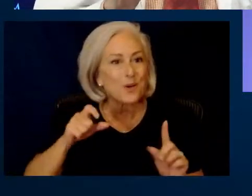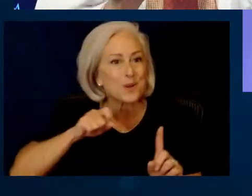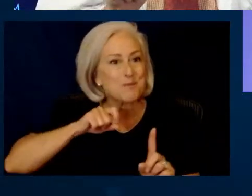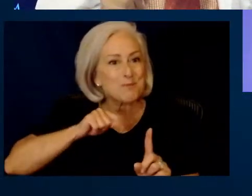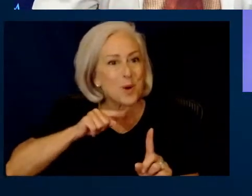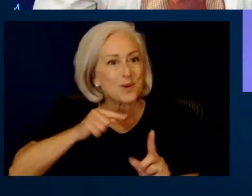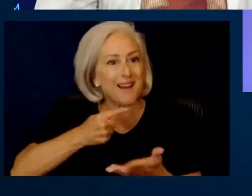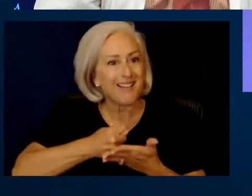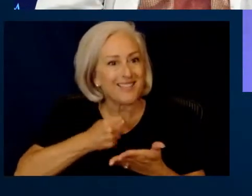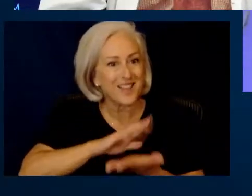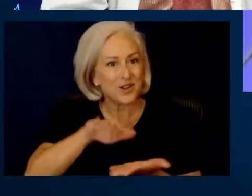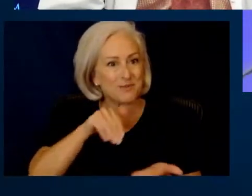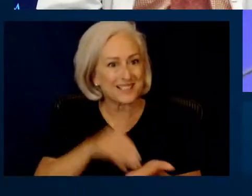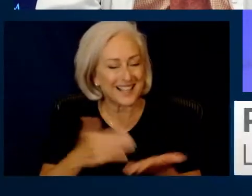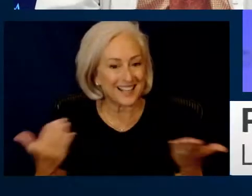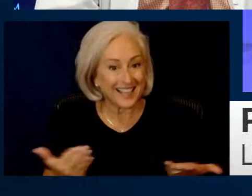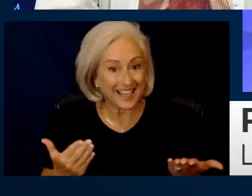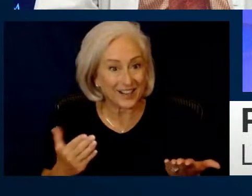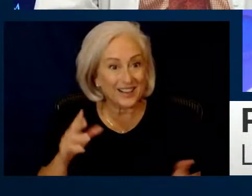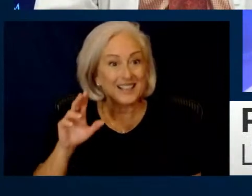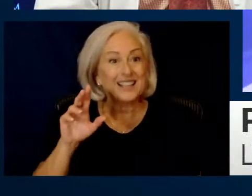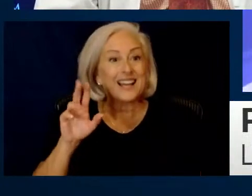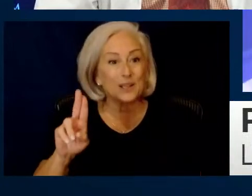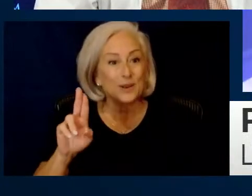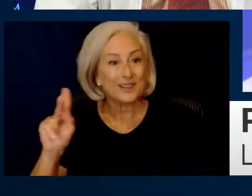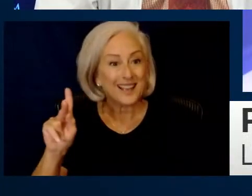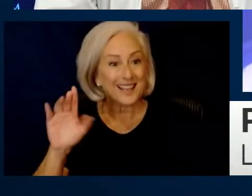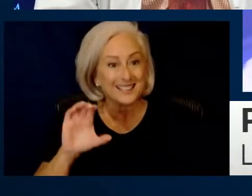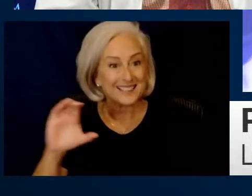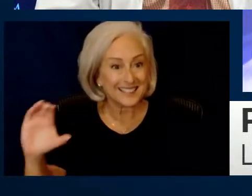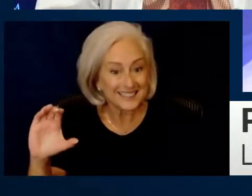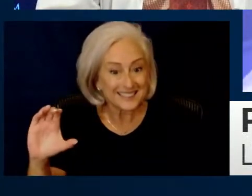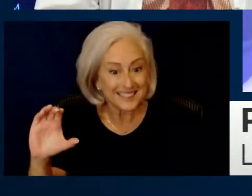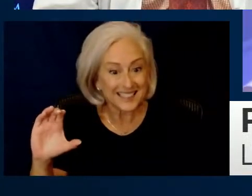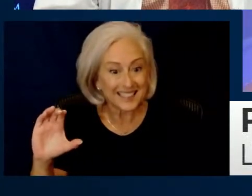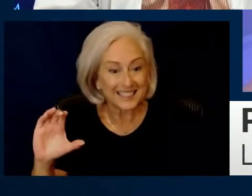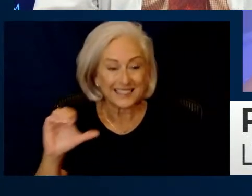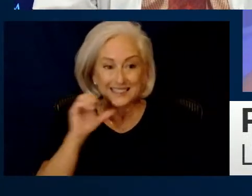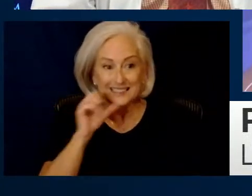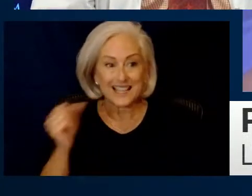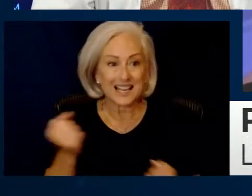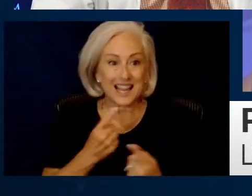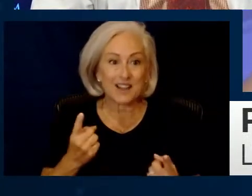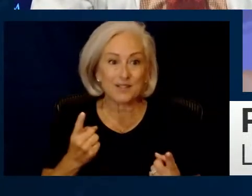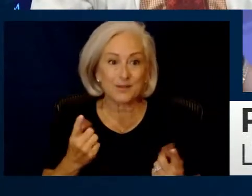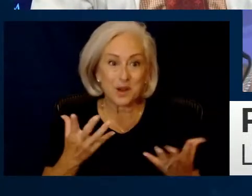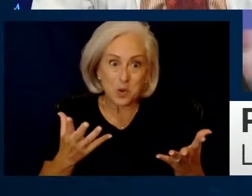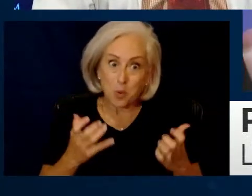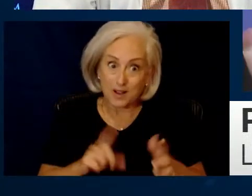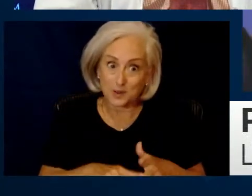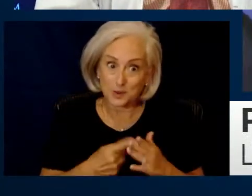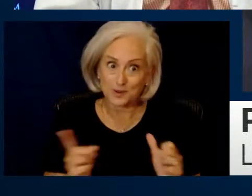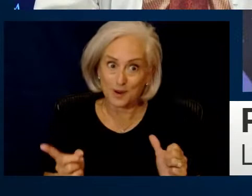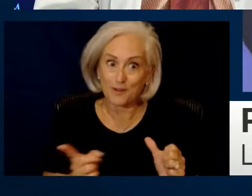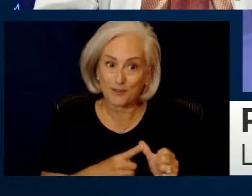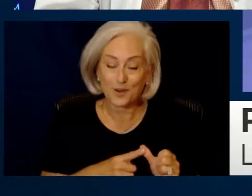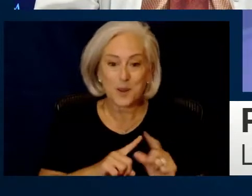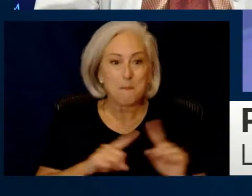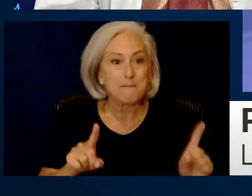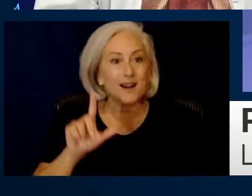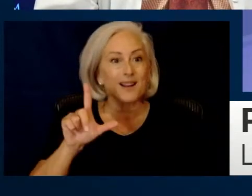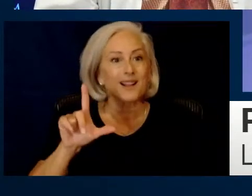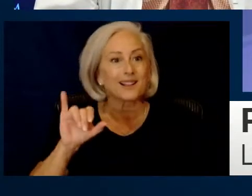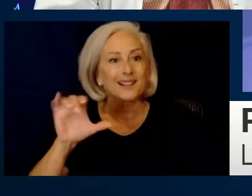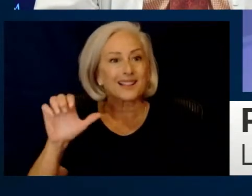a comprehensive cancer center. And not everyone likes going first. But for Lisa Webb, being the first